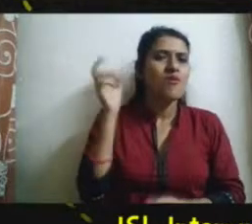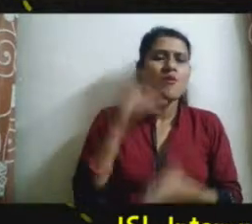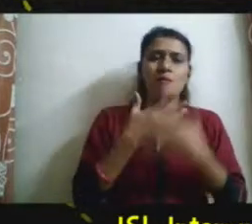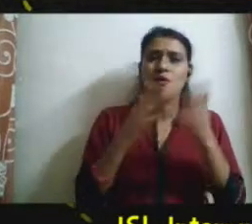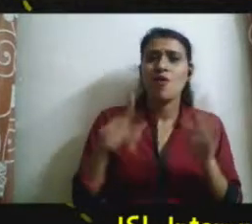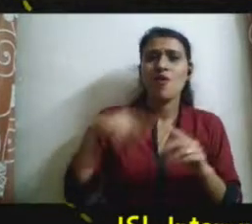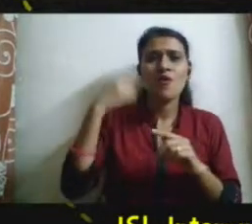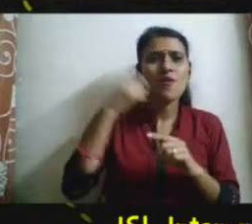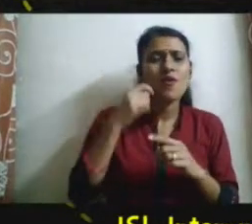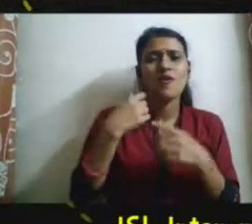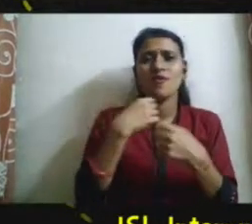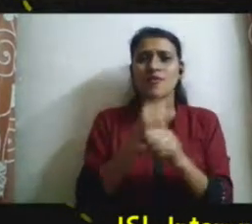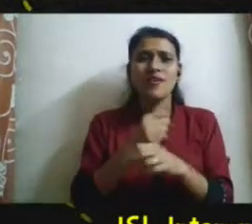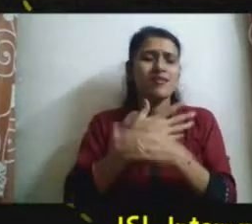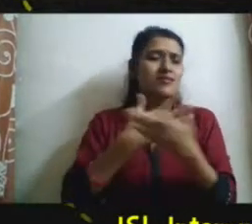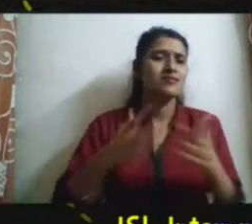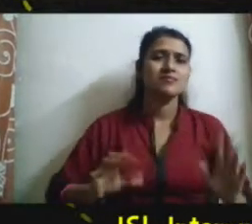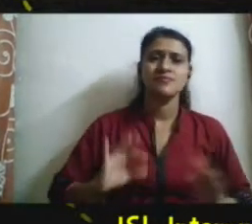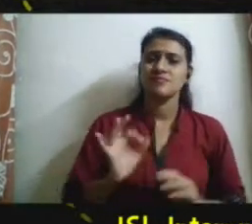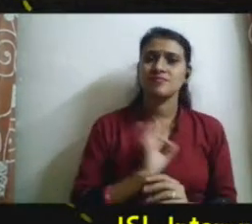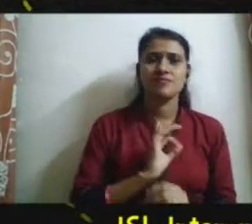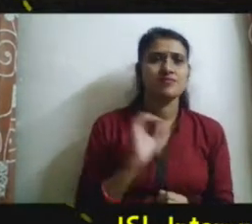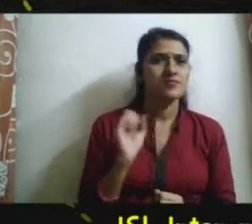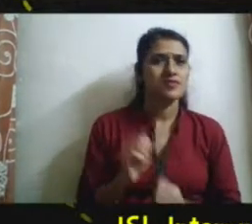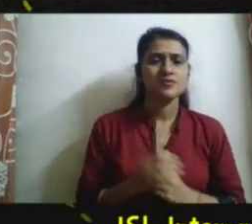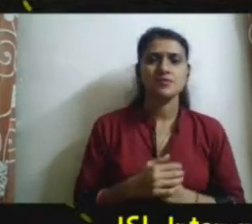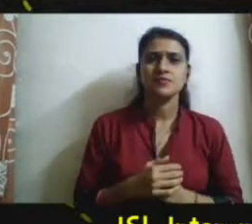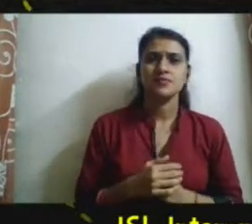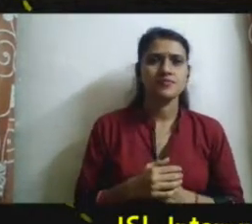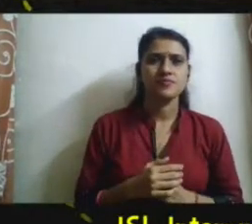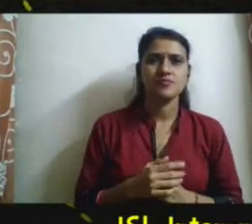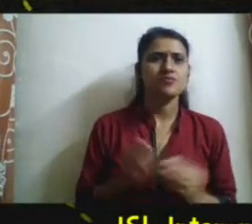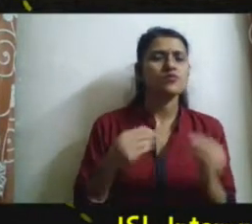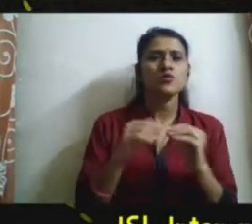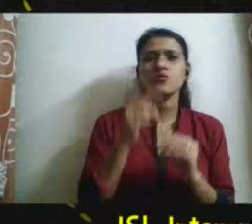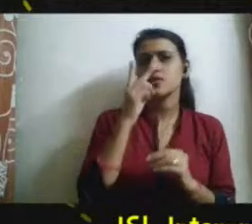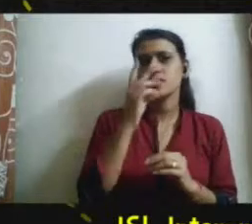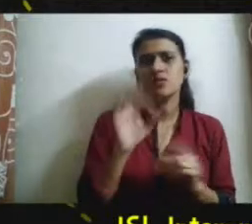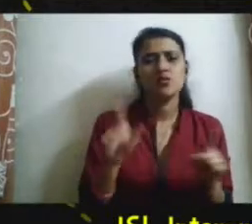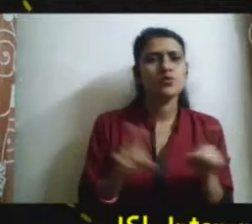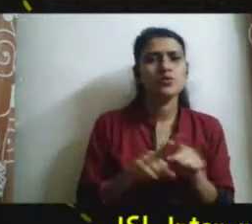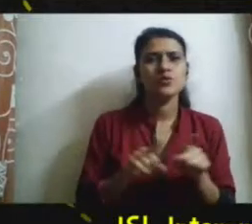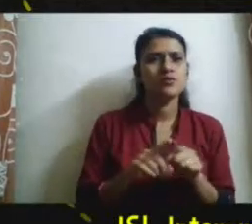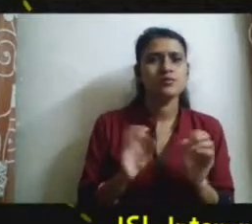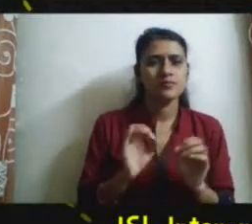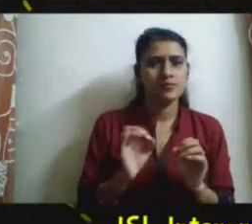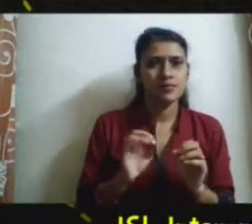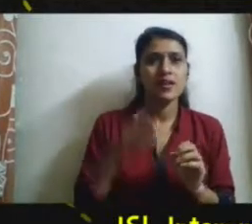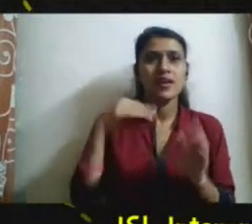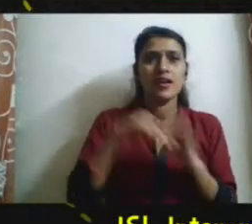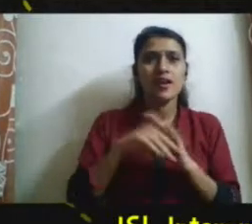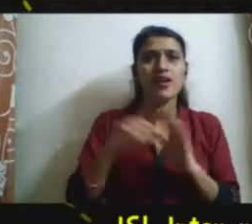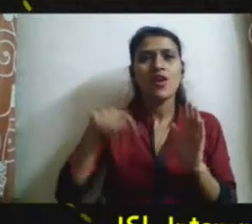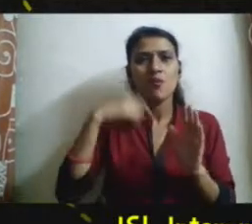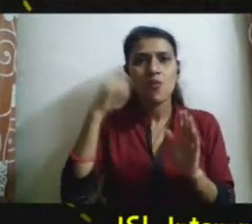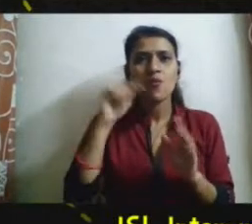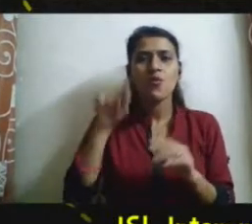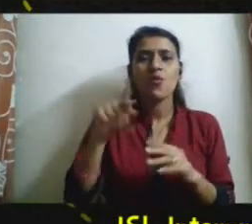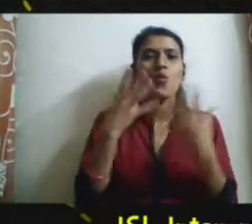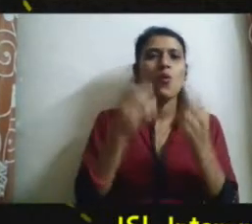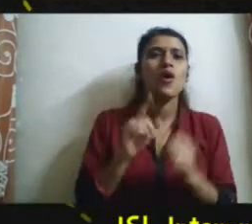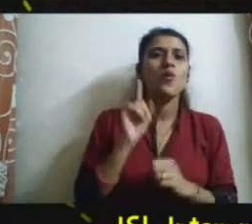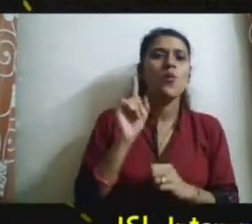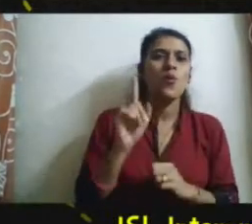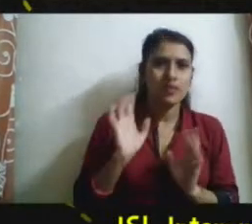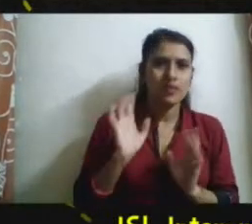music videos. But you also do not anymore see songs picturized in movies the way you did once, right? Lip Yes, sync songs where we